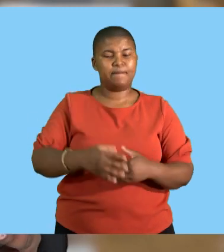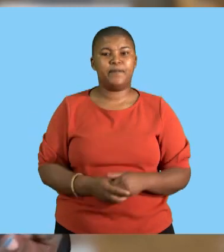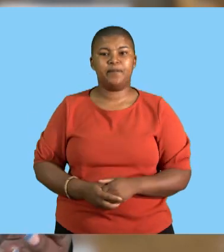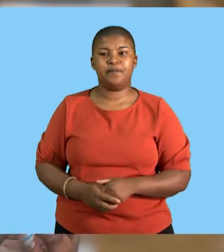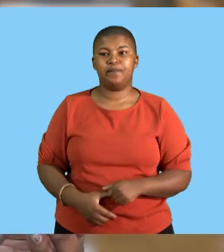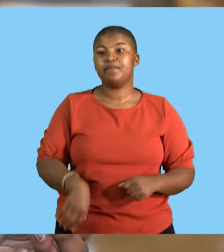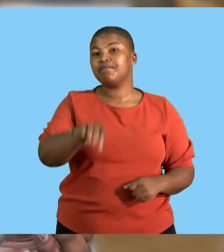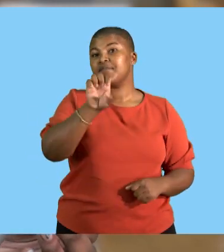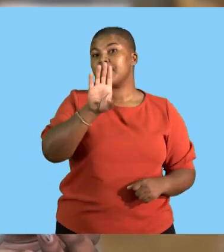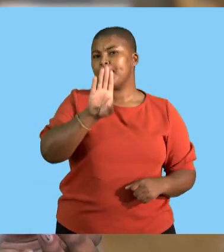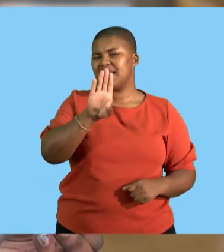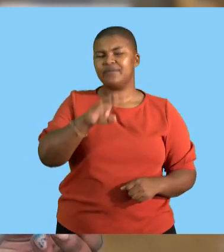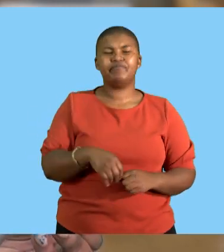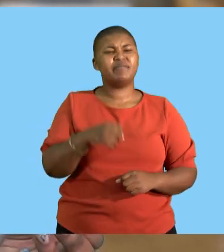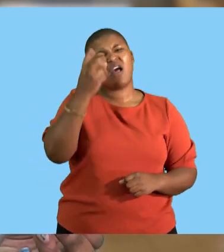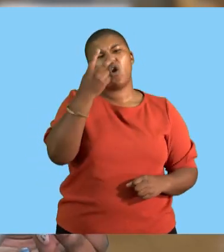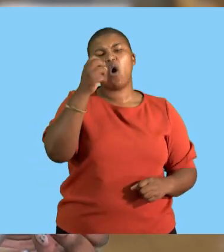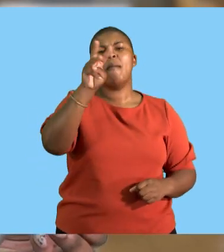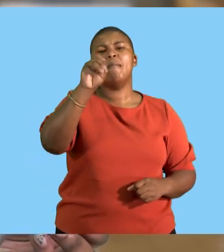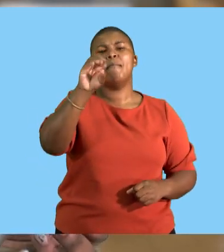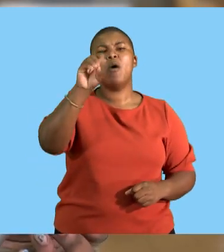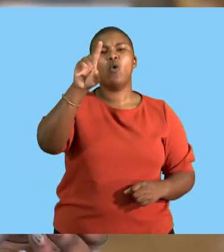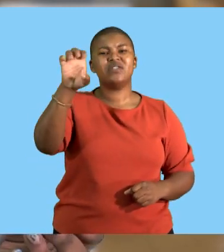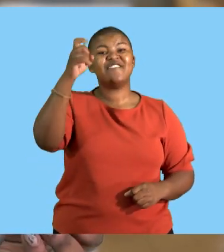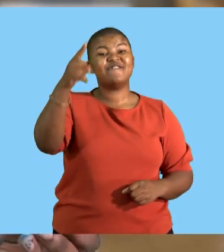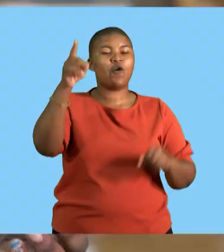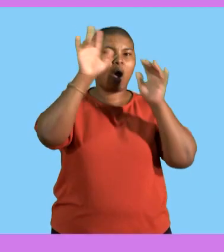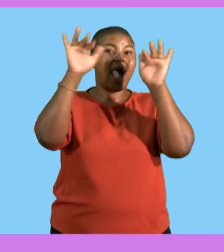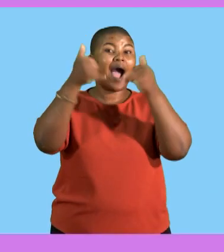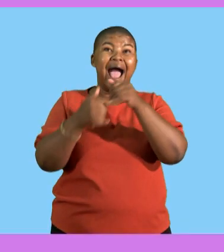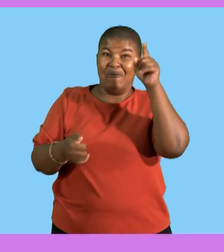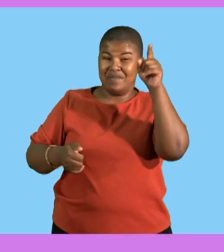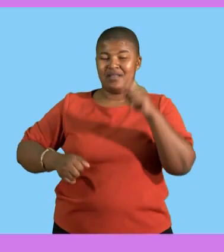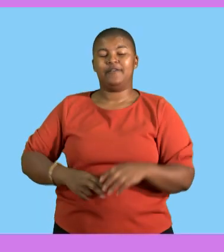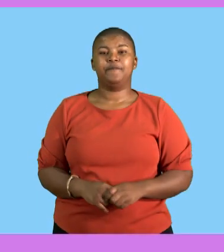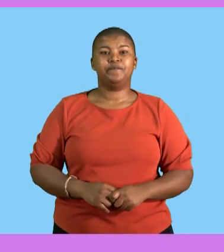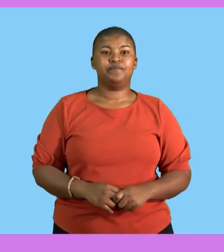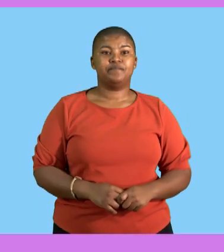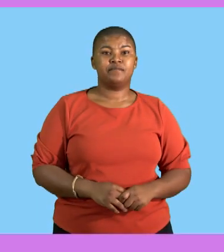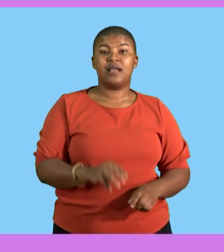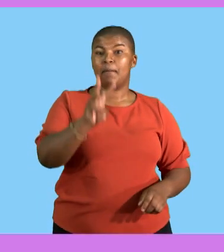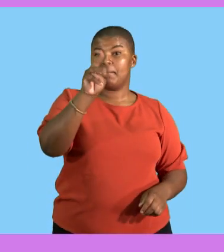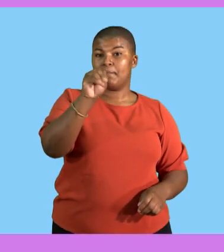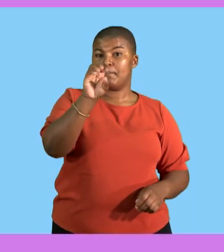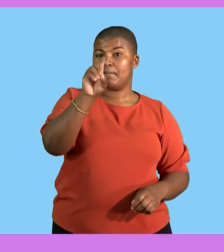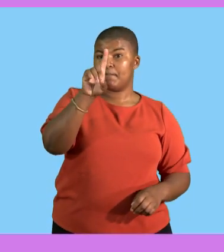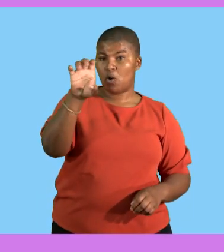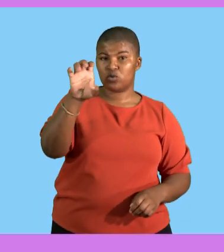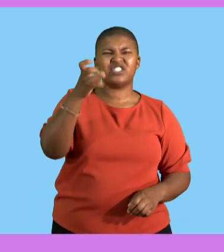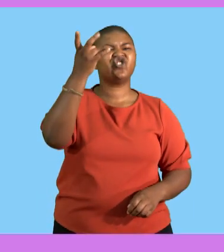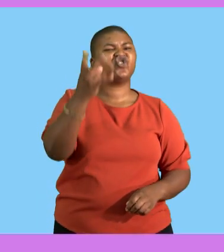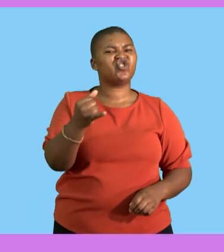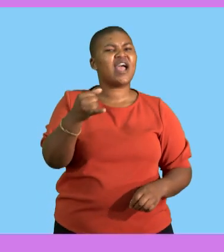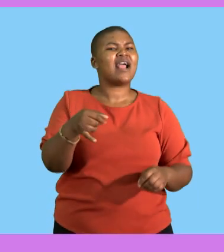the mode income of the company. So the mode, we are looking for a value that keeps on repeating itself.